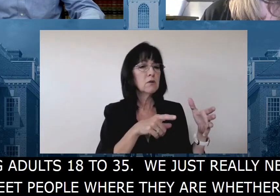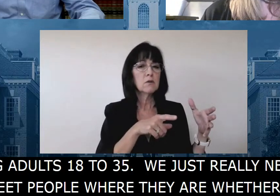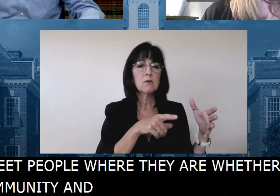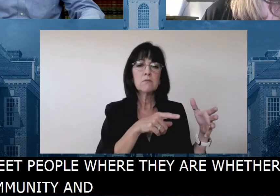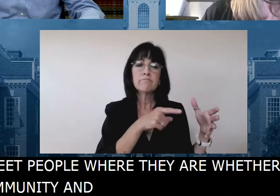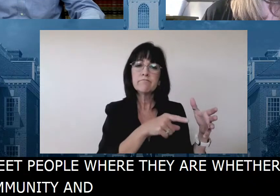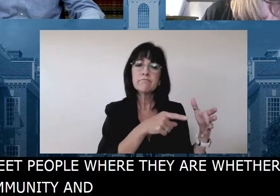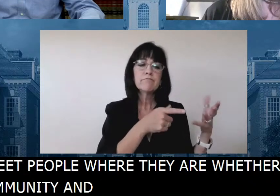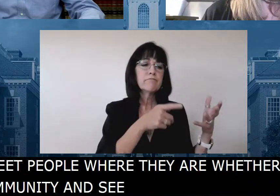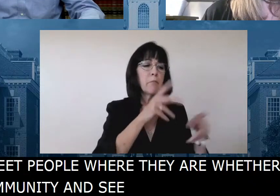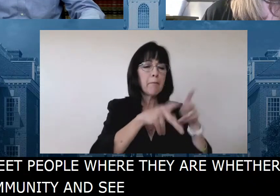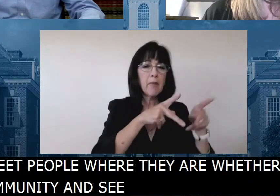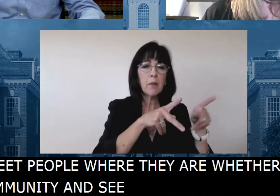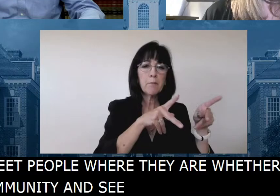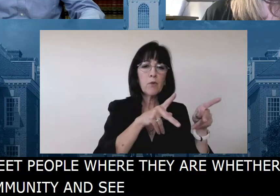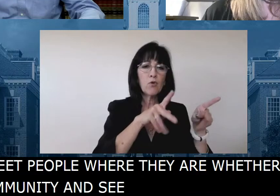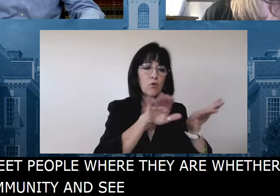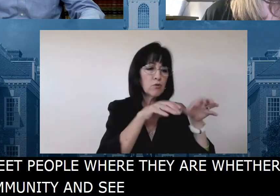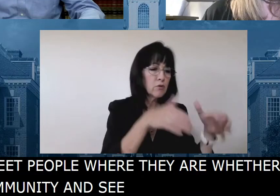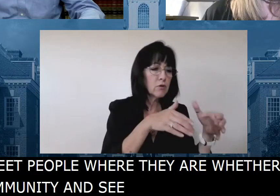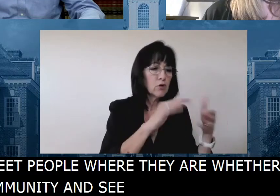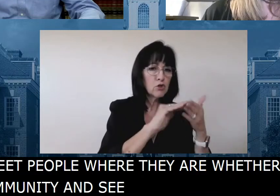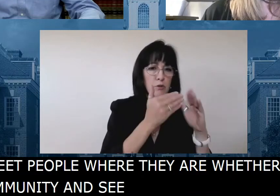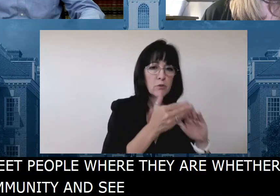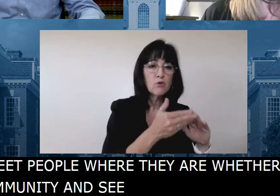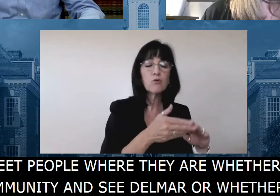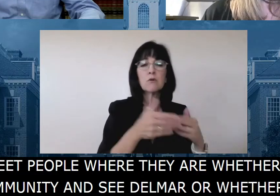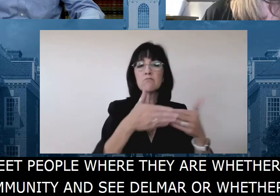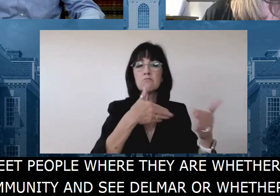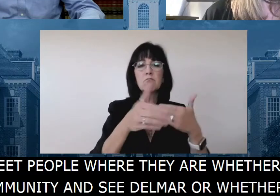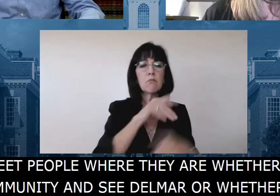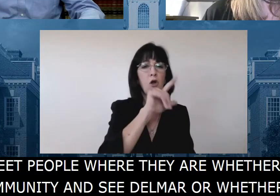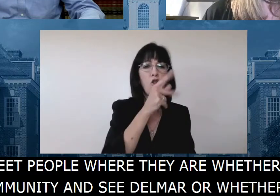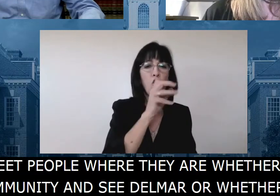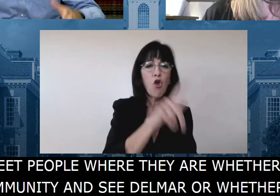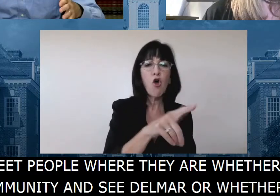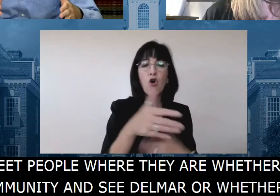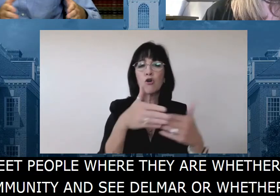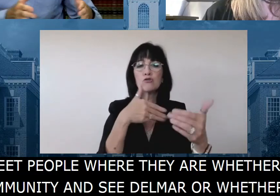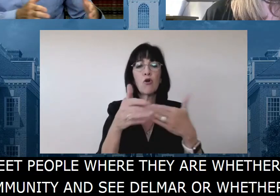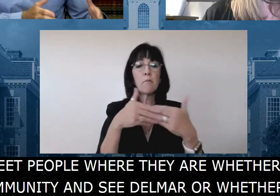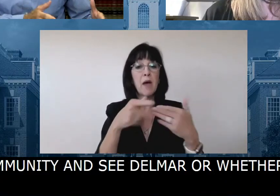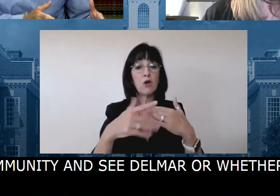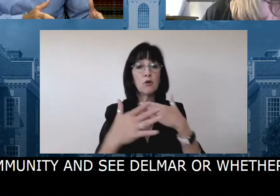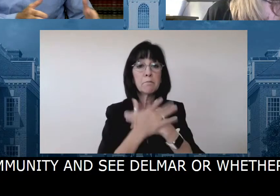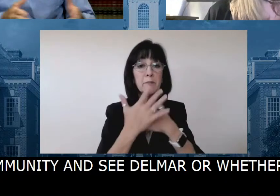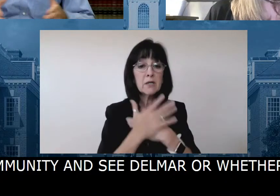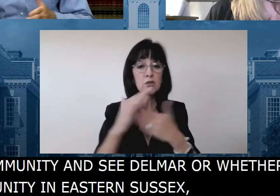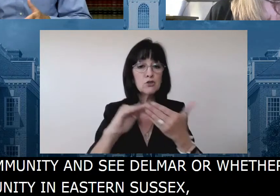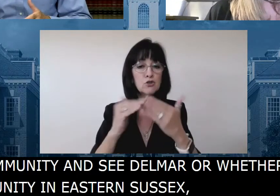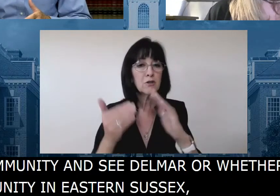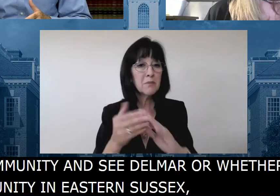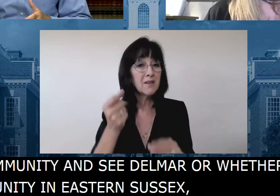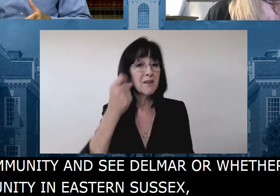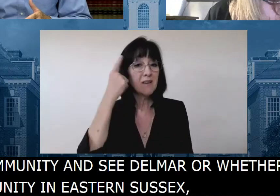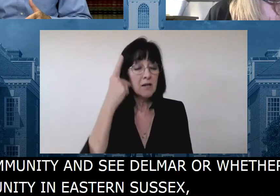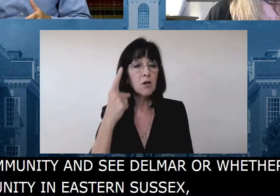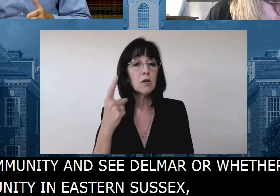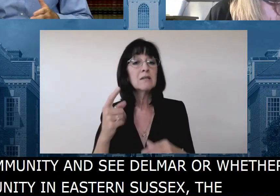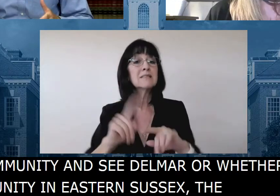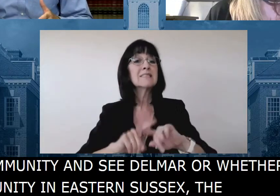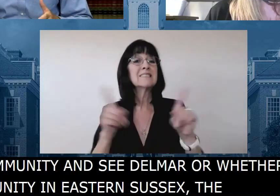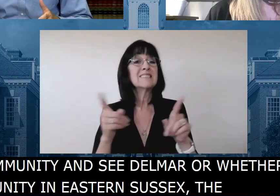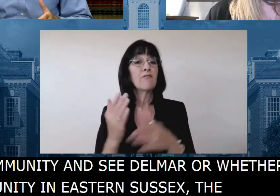Mar, or whether it's in a beach community in Eastern Sussex. The difference between Eastern Sussex and Western Sussex